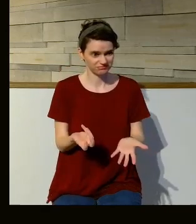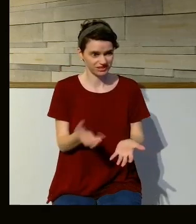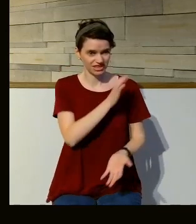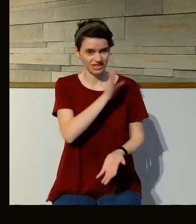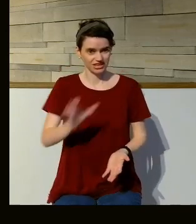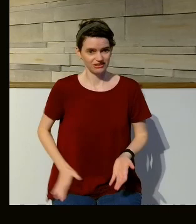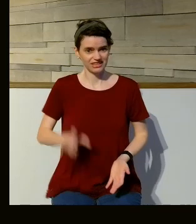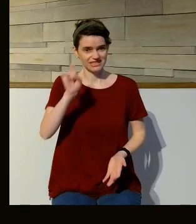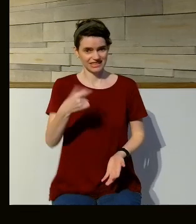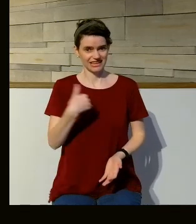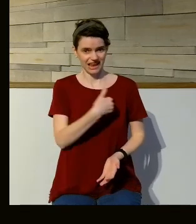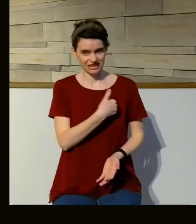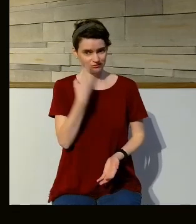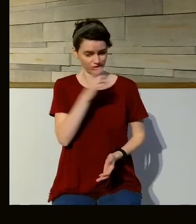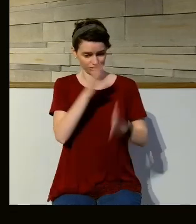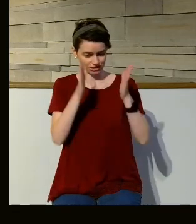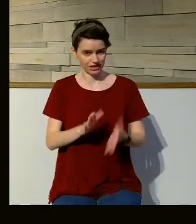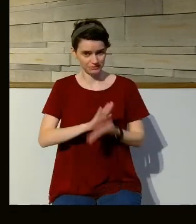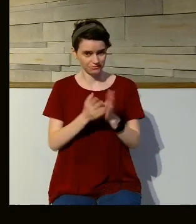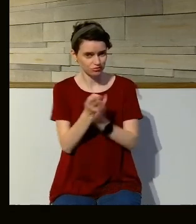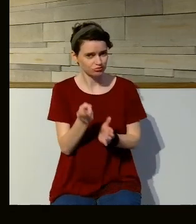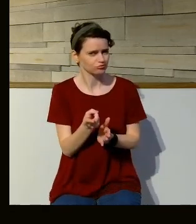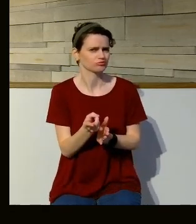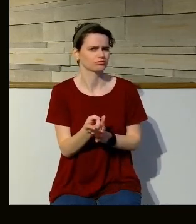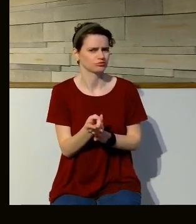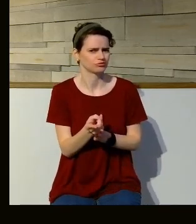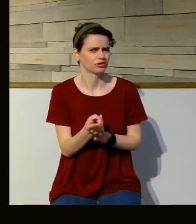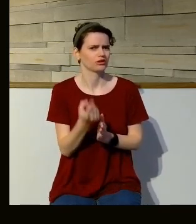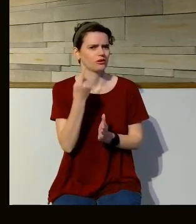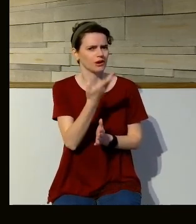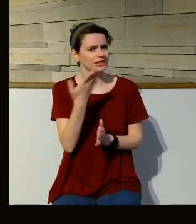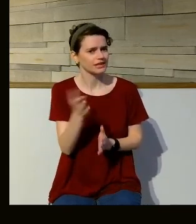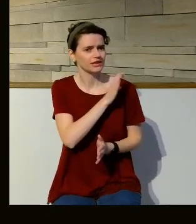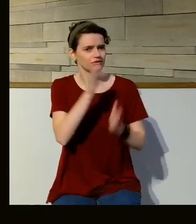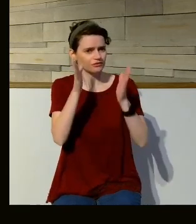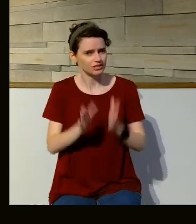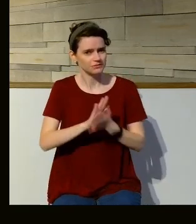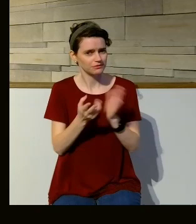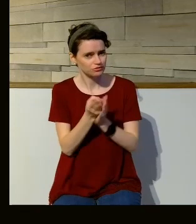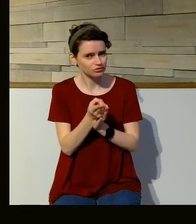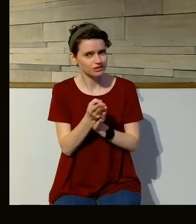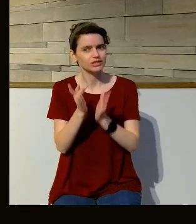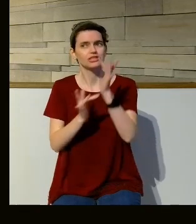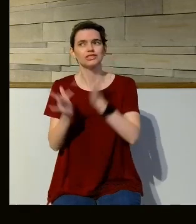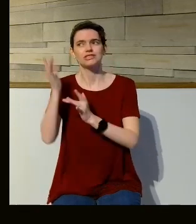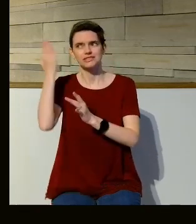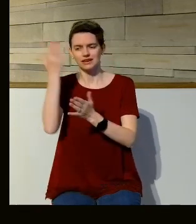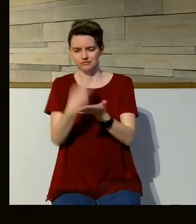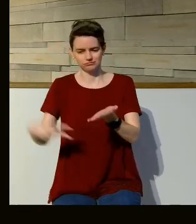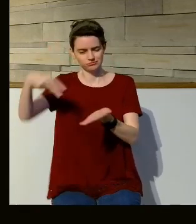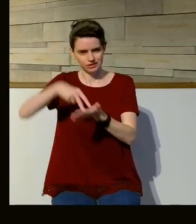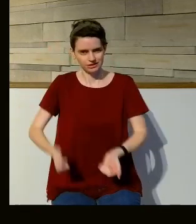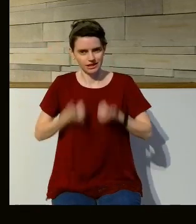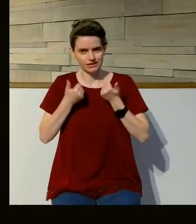us for Christianity to be true? Because there's only one thing that makes Christianity true, and that's the fact that God exists and raised Jesus from the dead. And if that's the case,